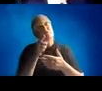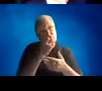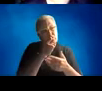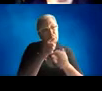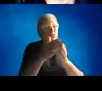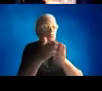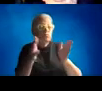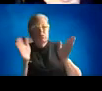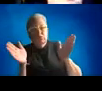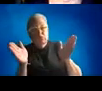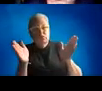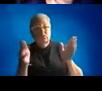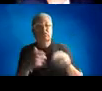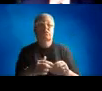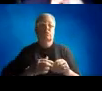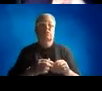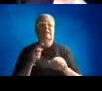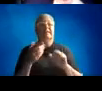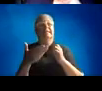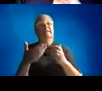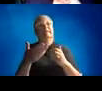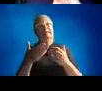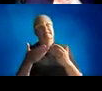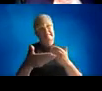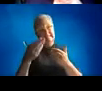It's easy to answer and understand.